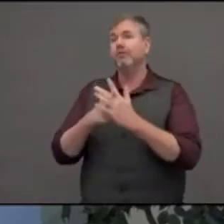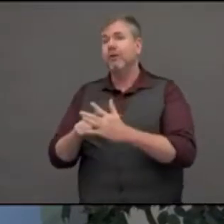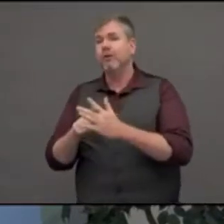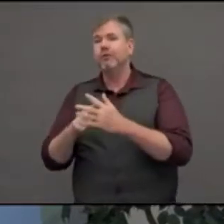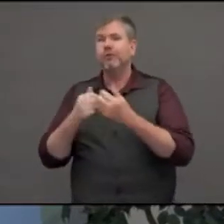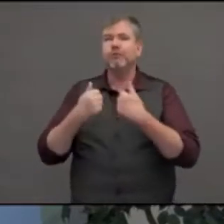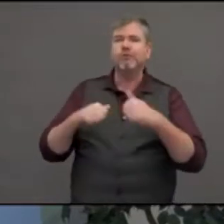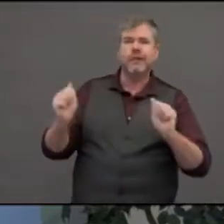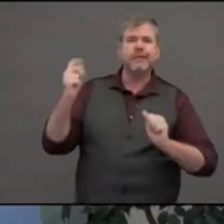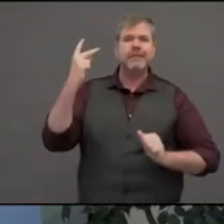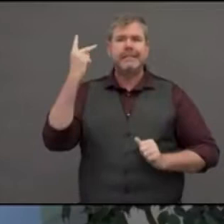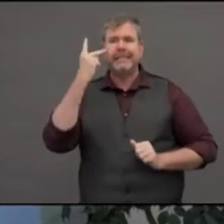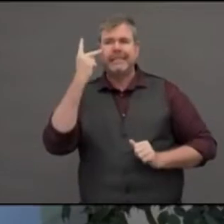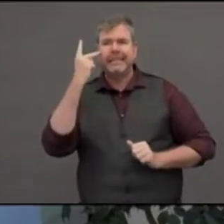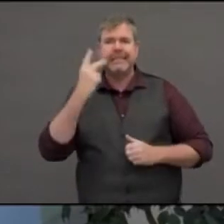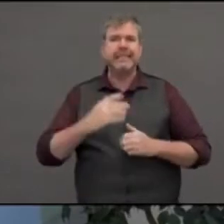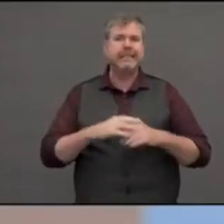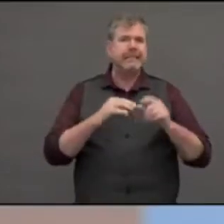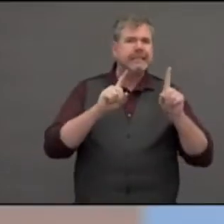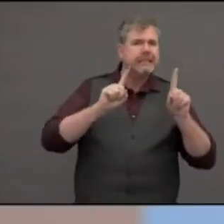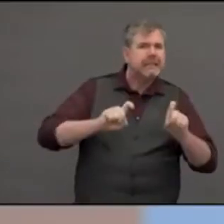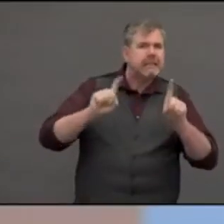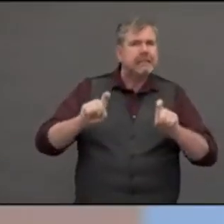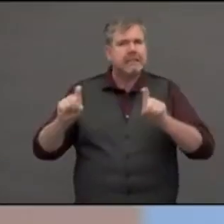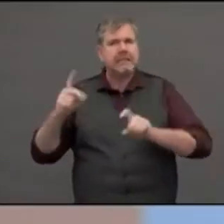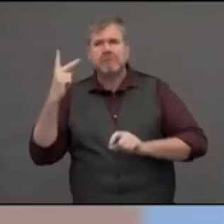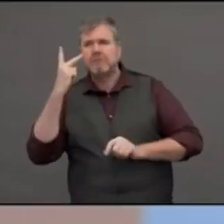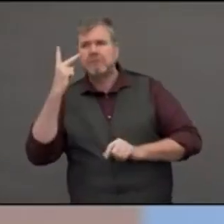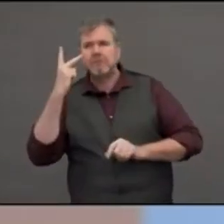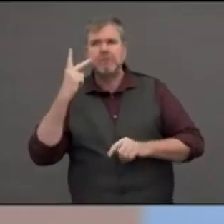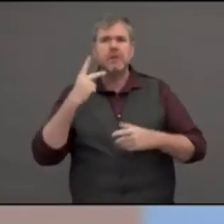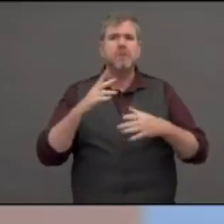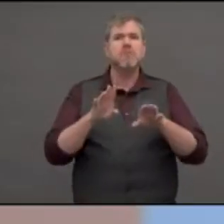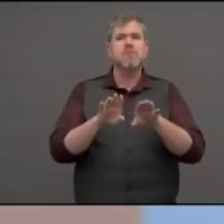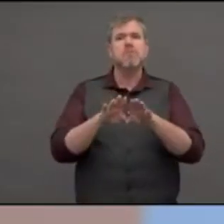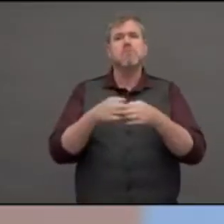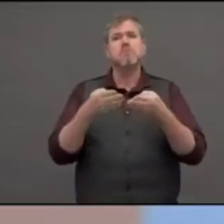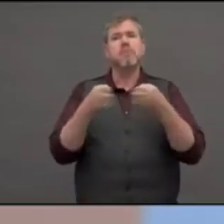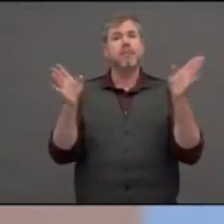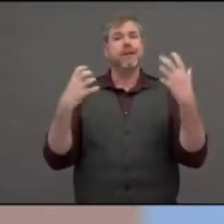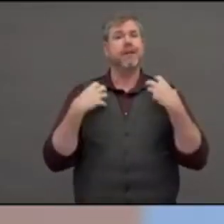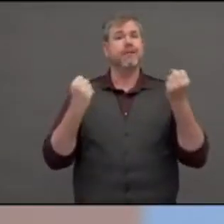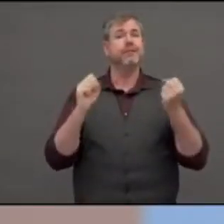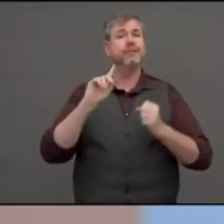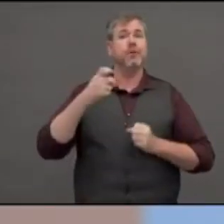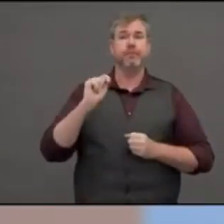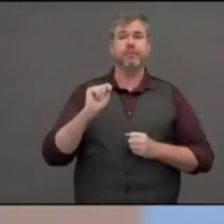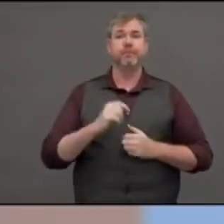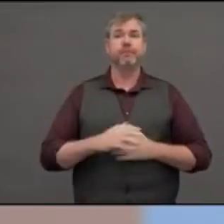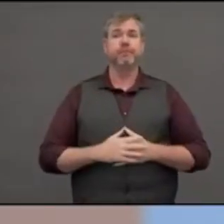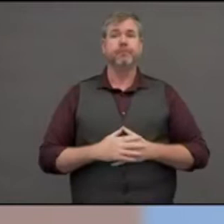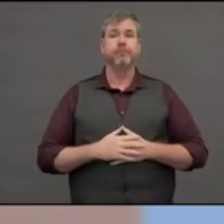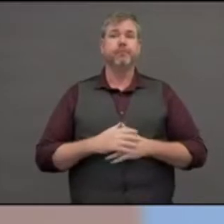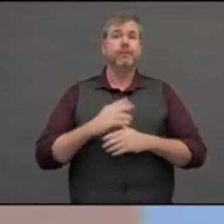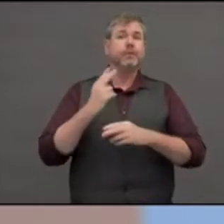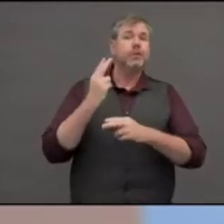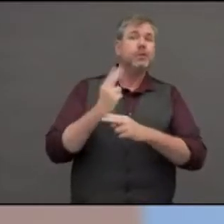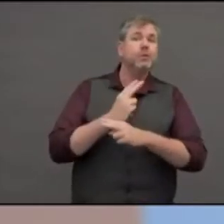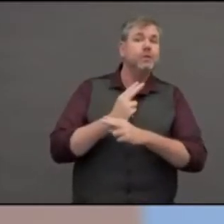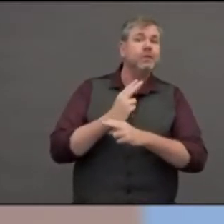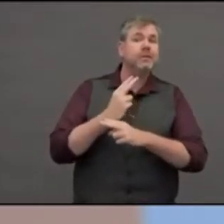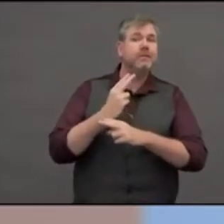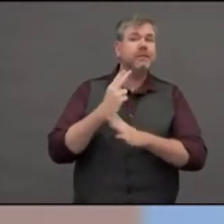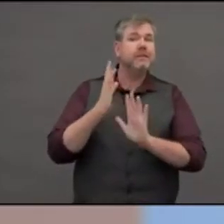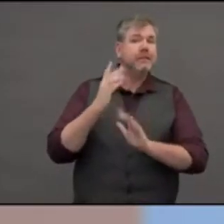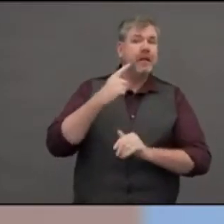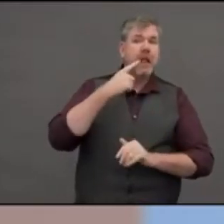effective early on. The health department, public health department, has clarified that the use of temperature checks is not as effective and as necessary in the